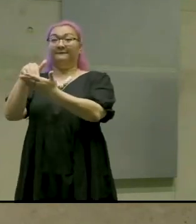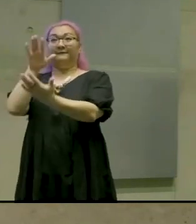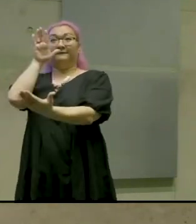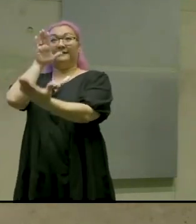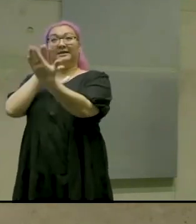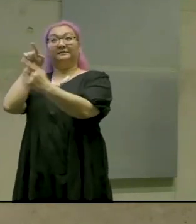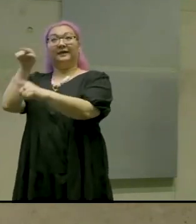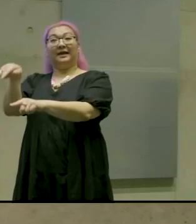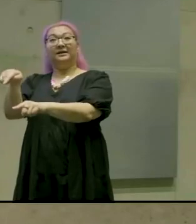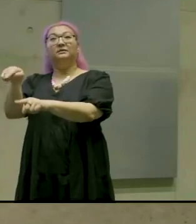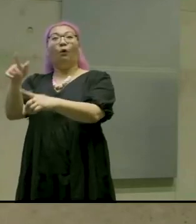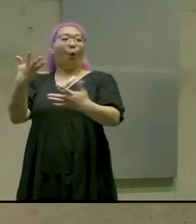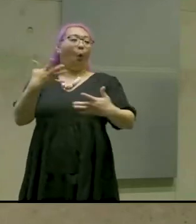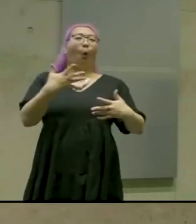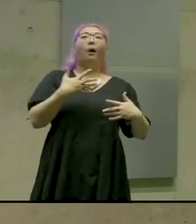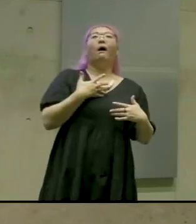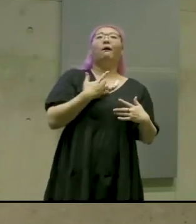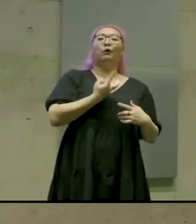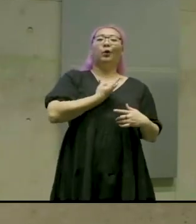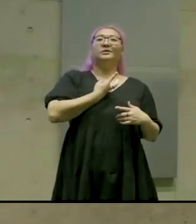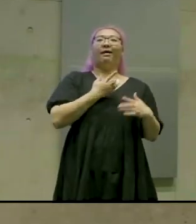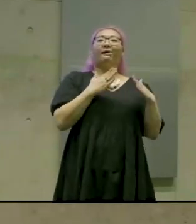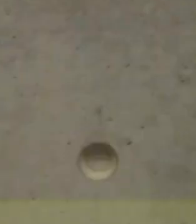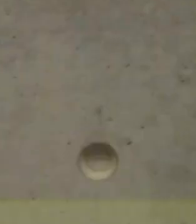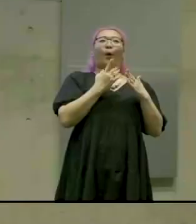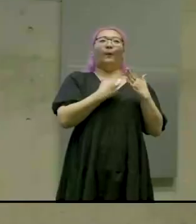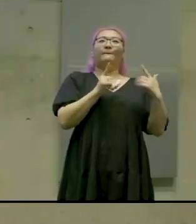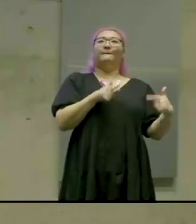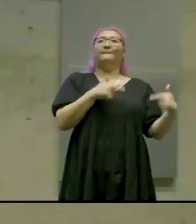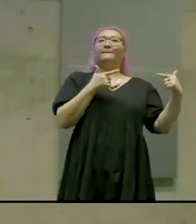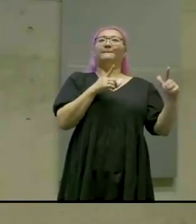to a place and having an installation version of the same experience.